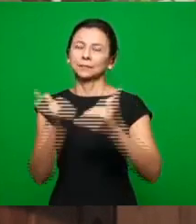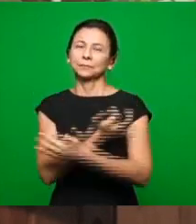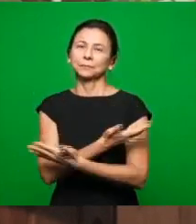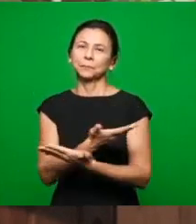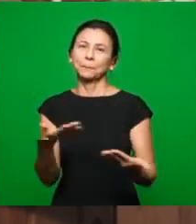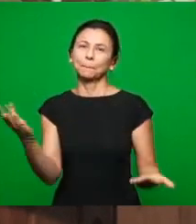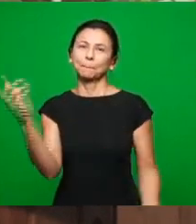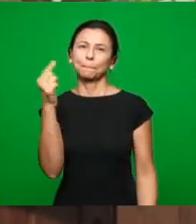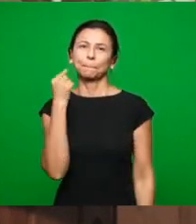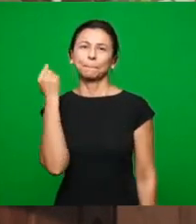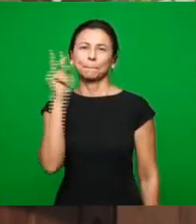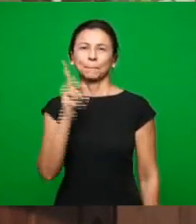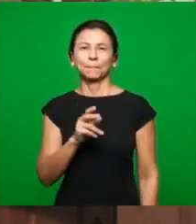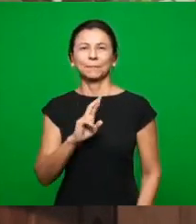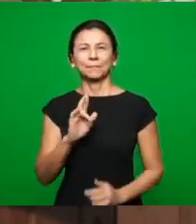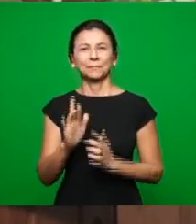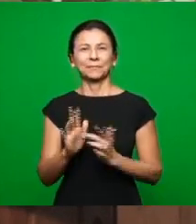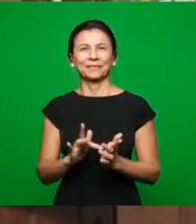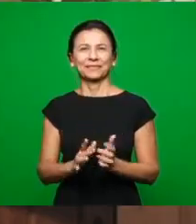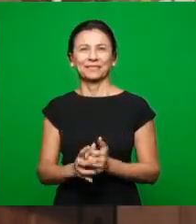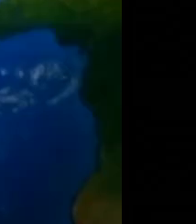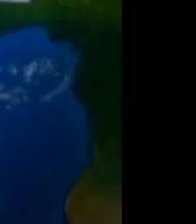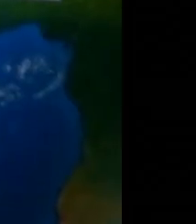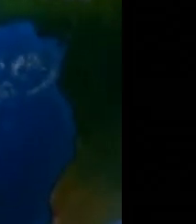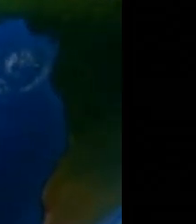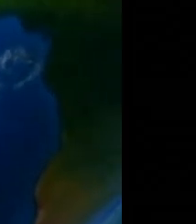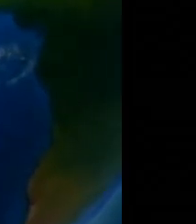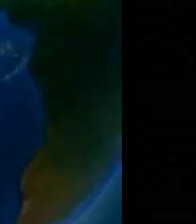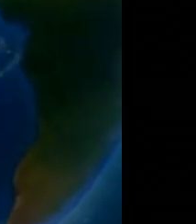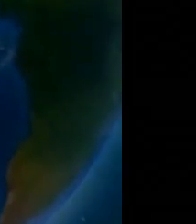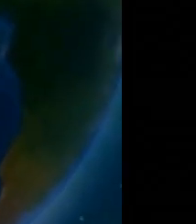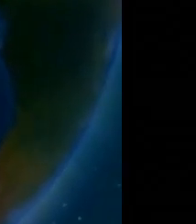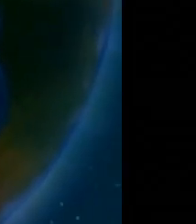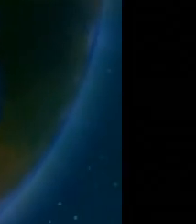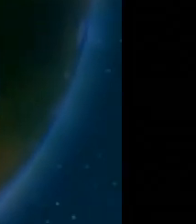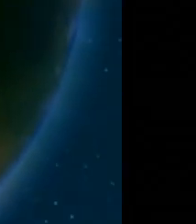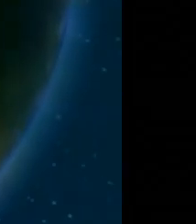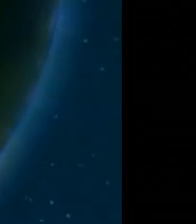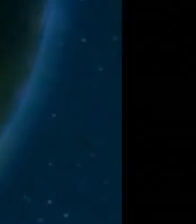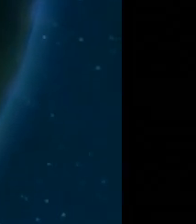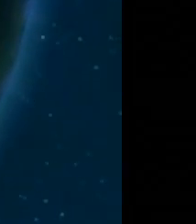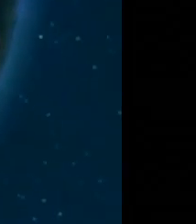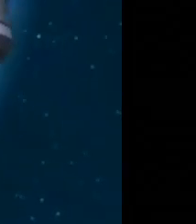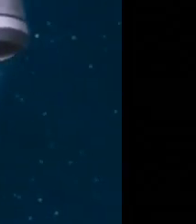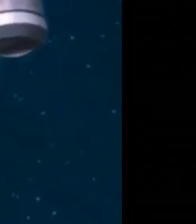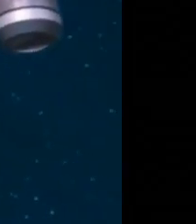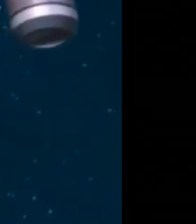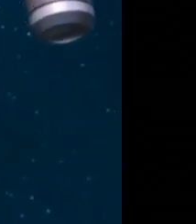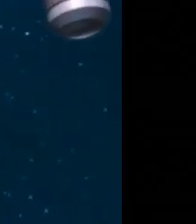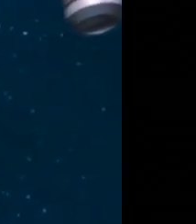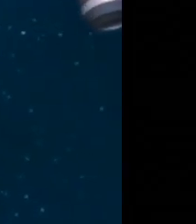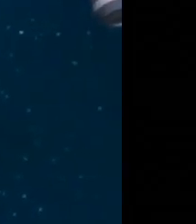everything. And I say peace to the Lord to everyone.